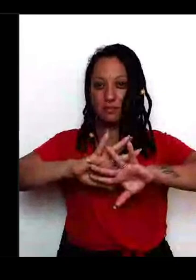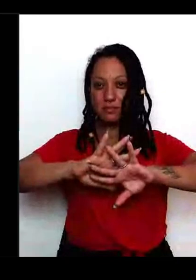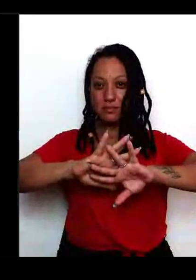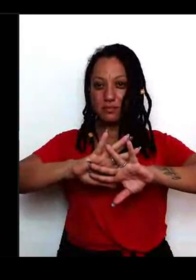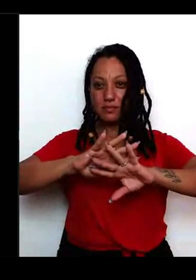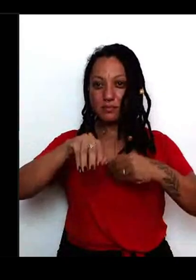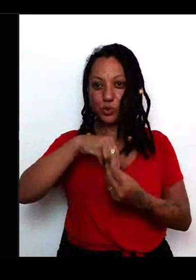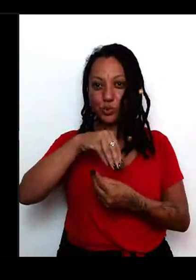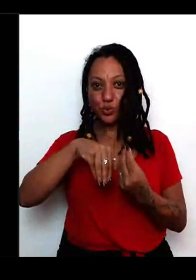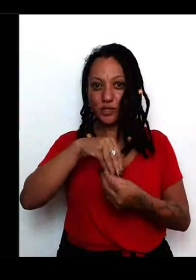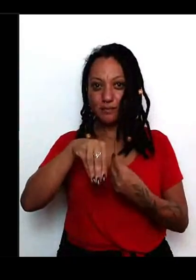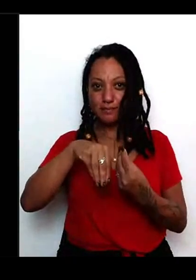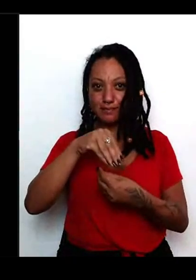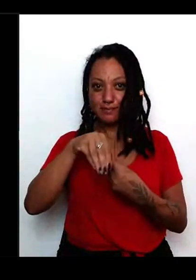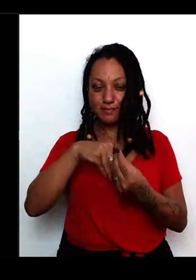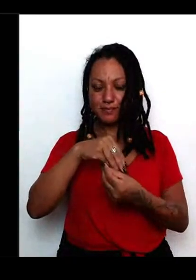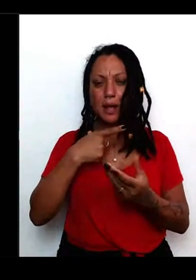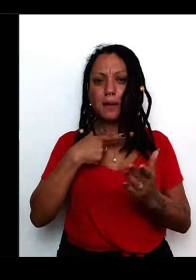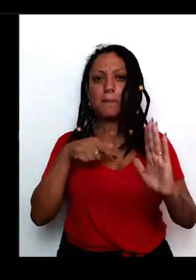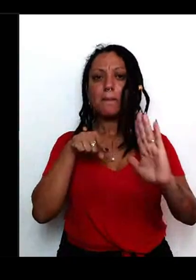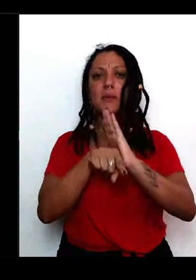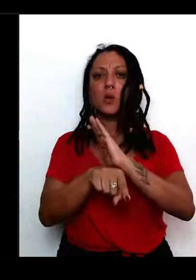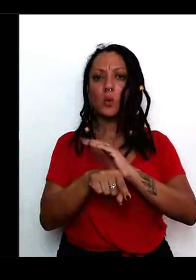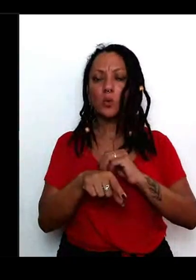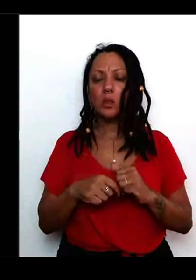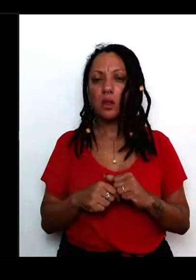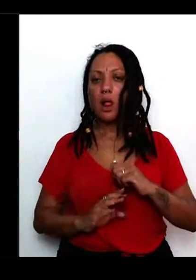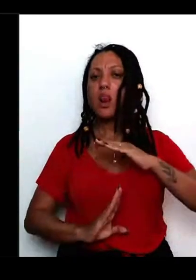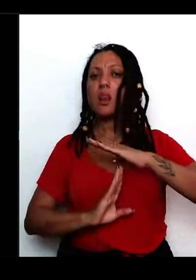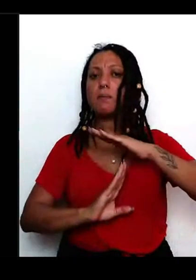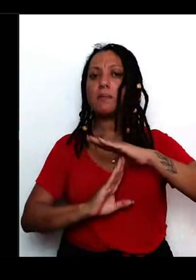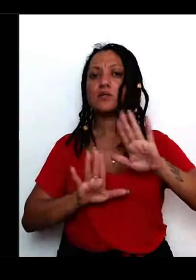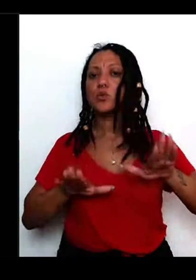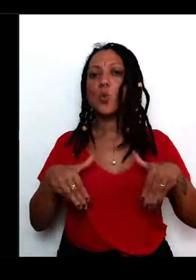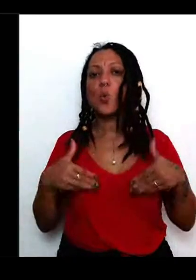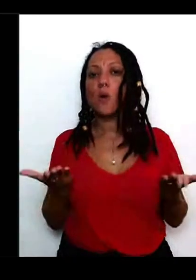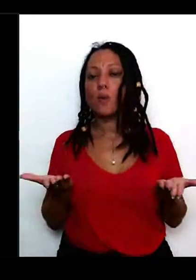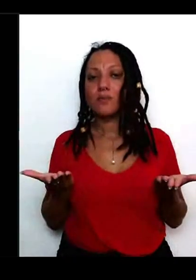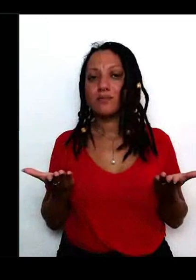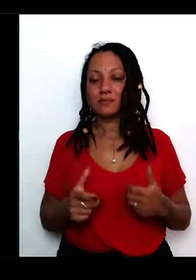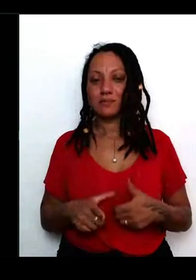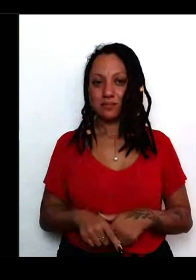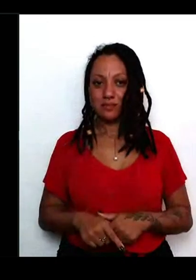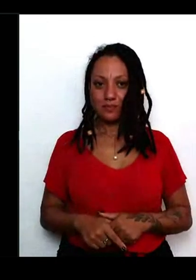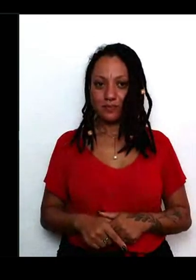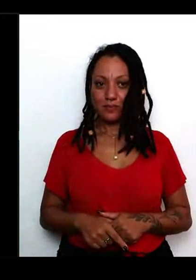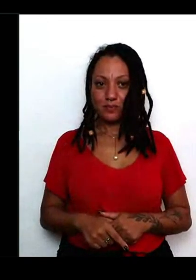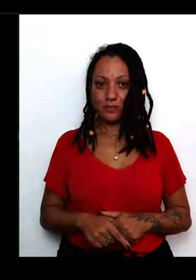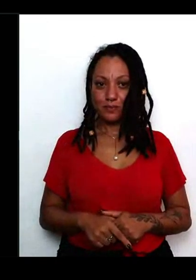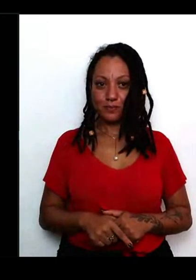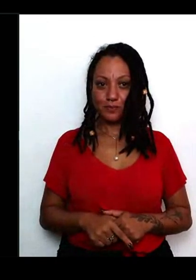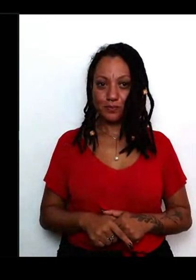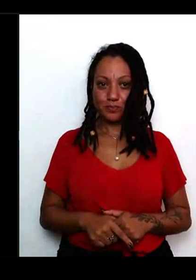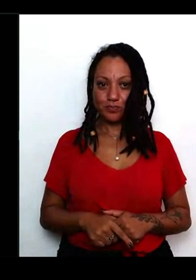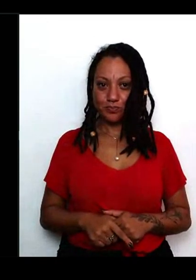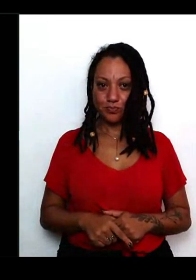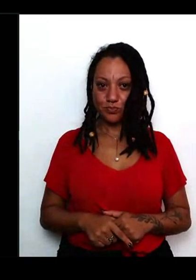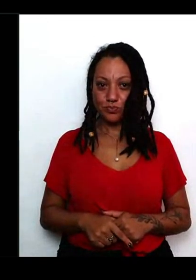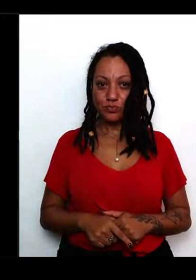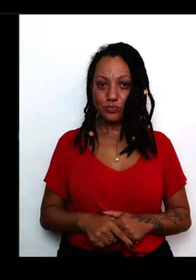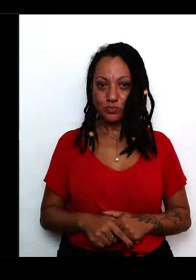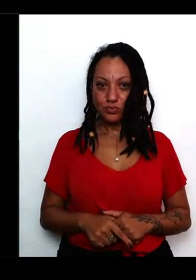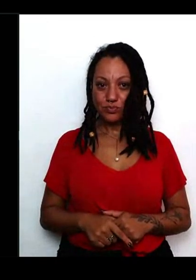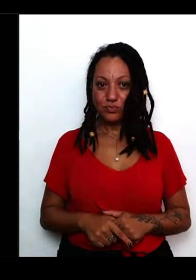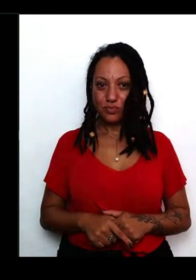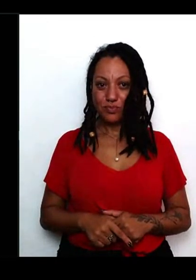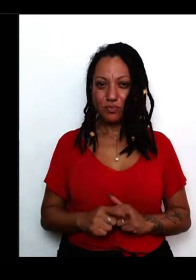the blurring of course has to do with the steel blurry ethical issues raised not only